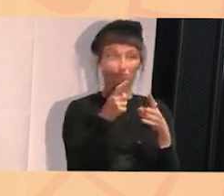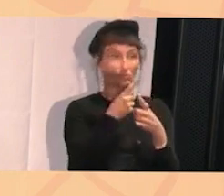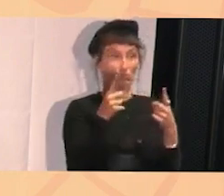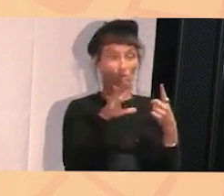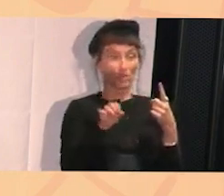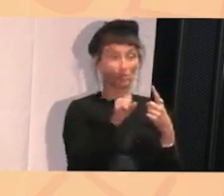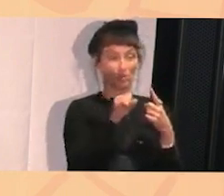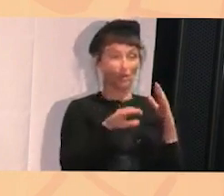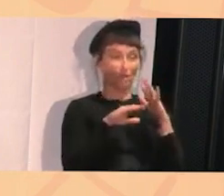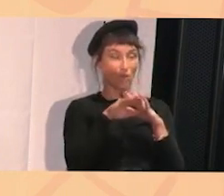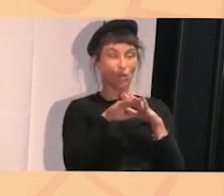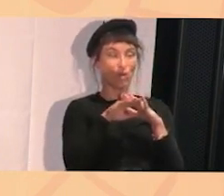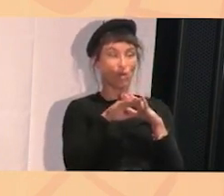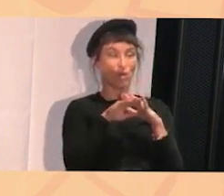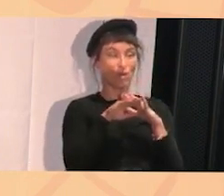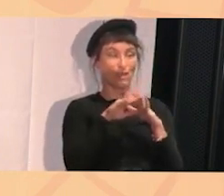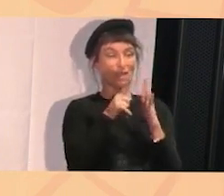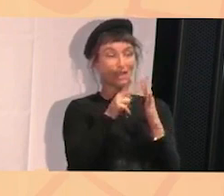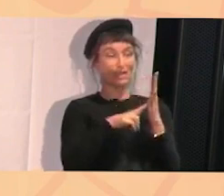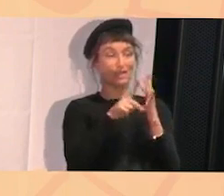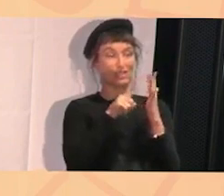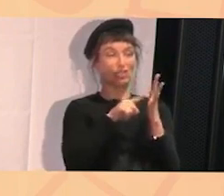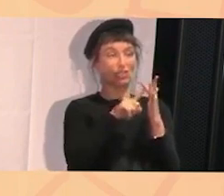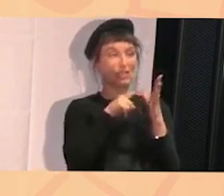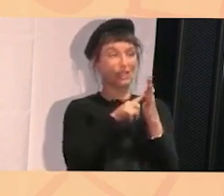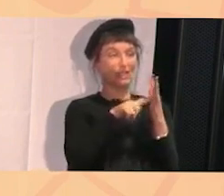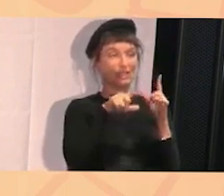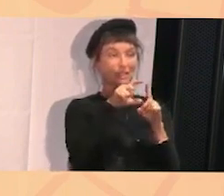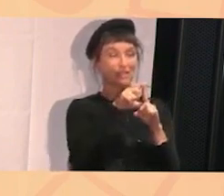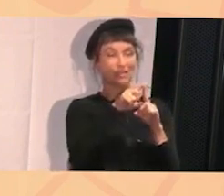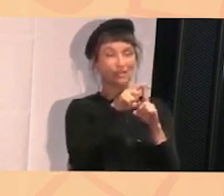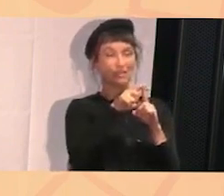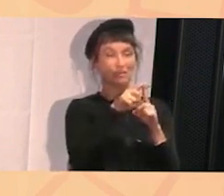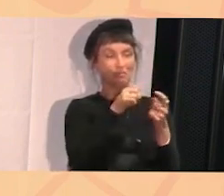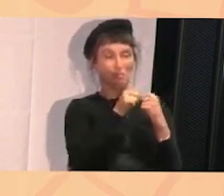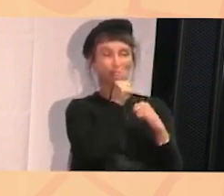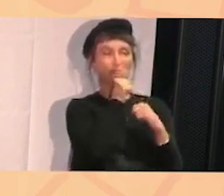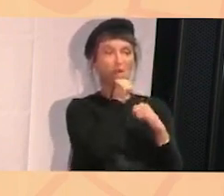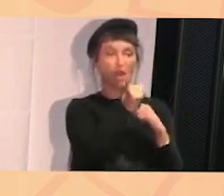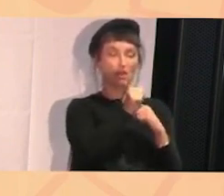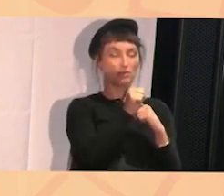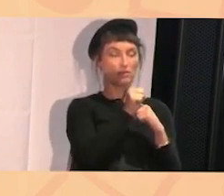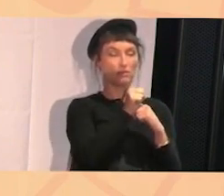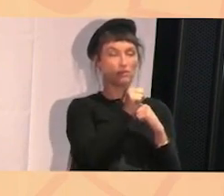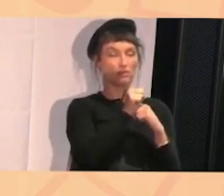fully initiated man to sit on the board on the men's side, and you have to be